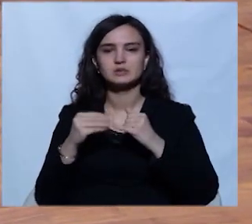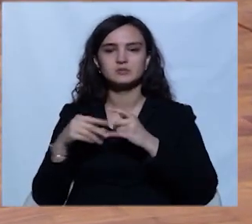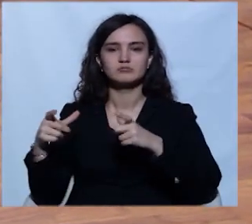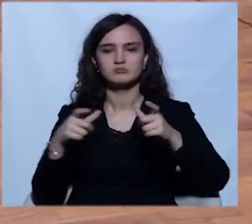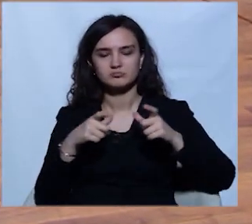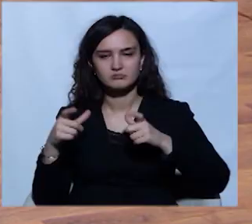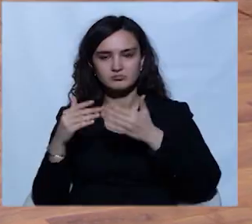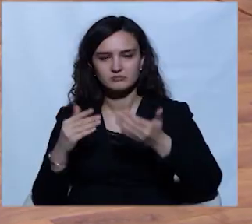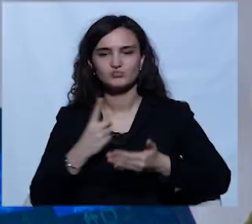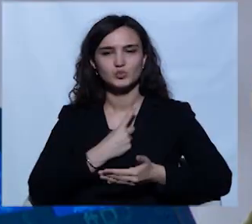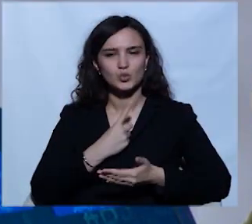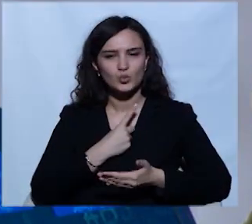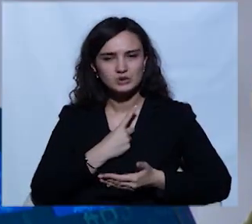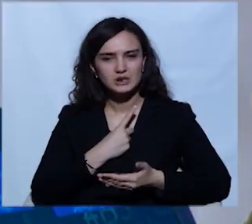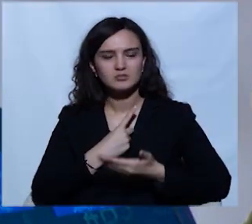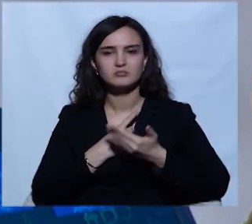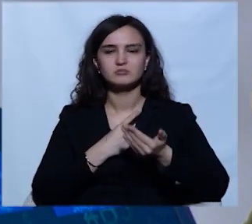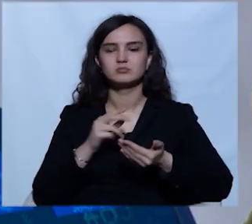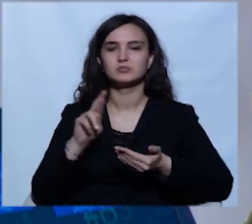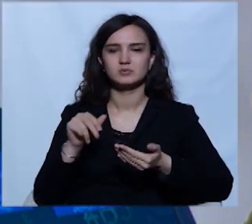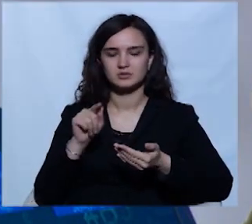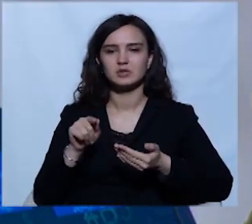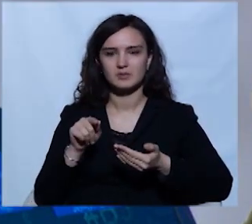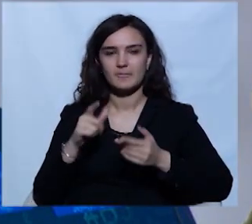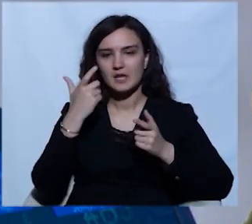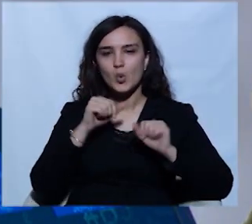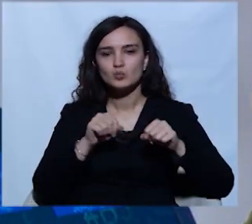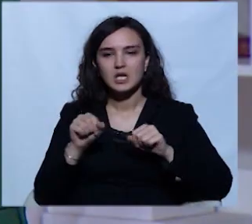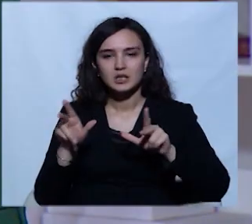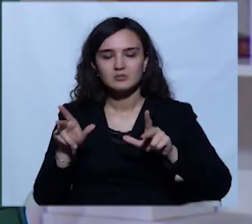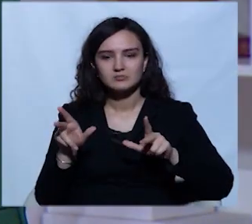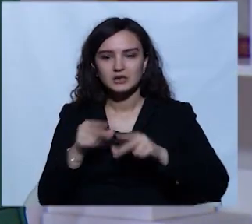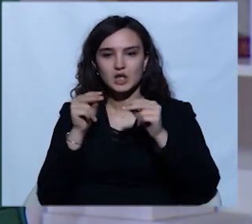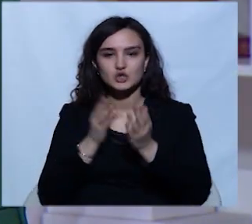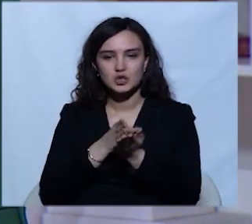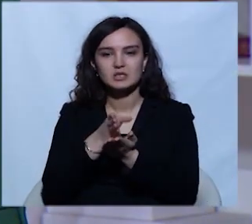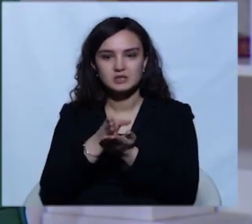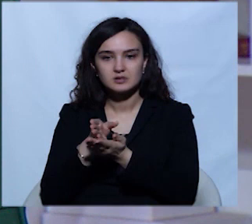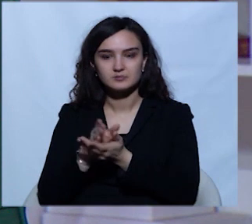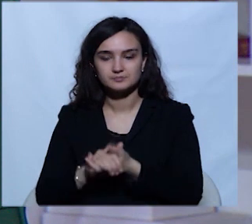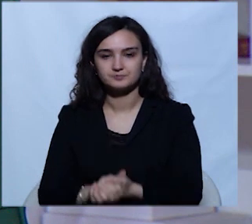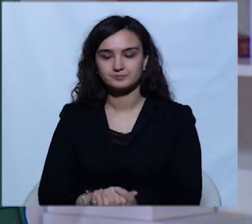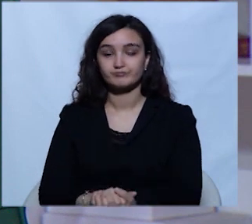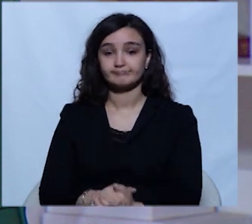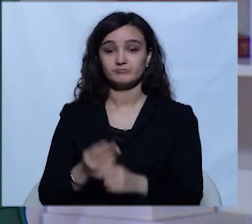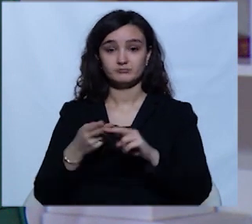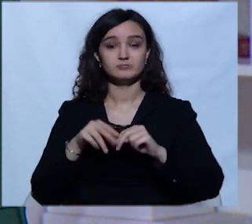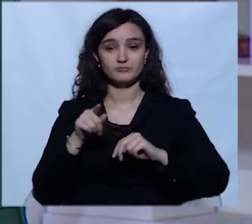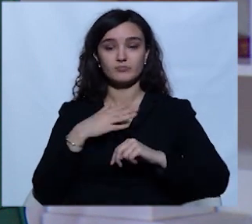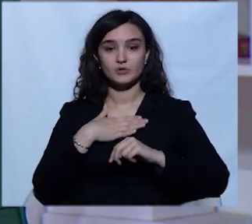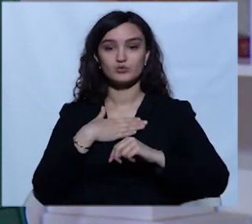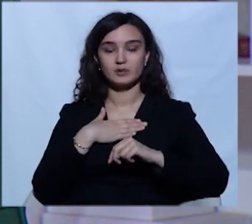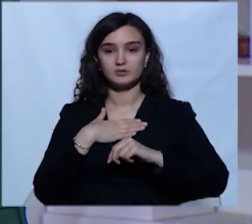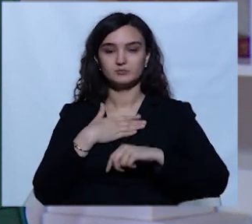island, alone or lonely, and resourceful. Yes. So that brings us to our